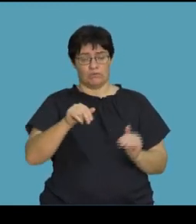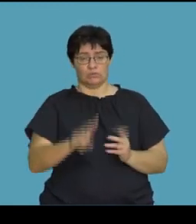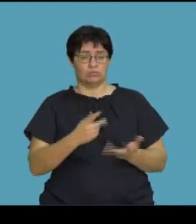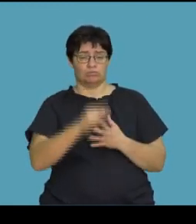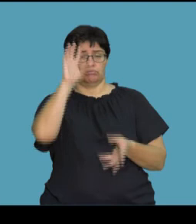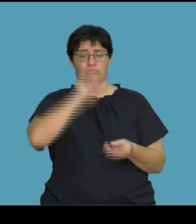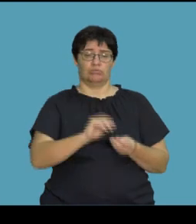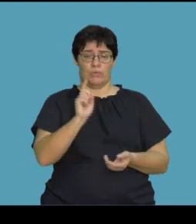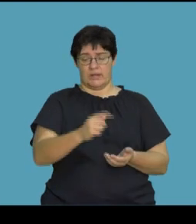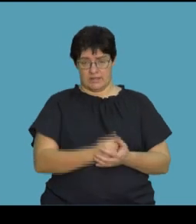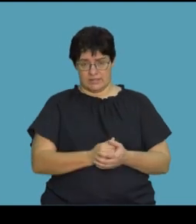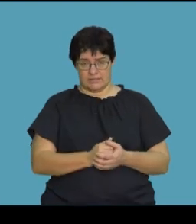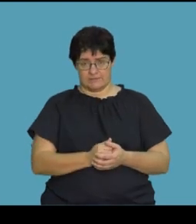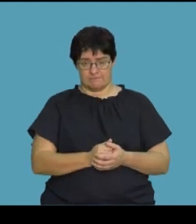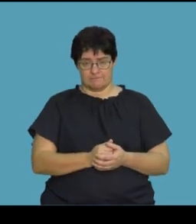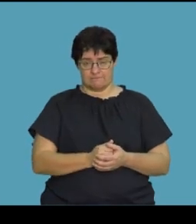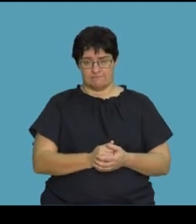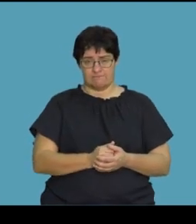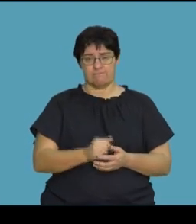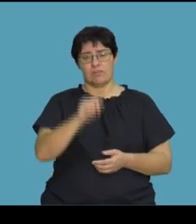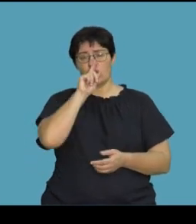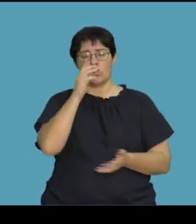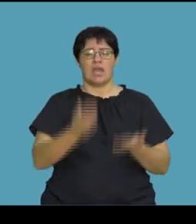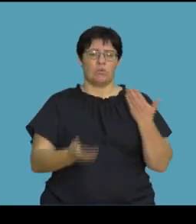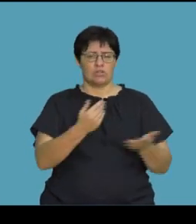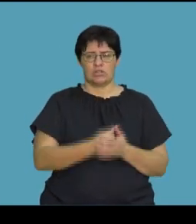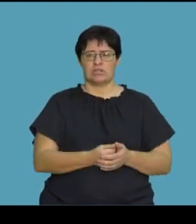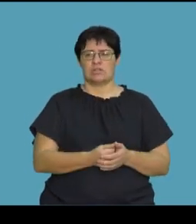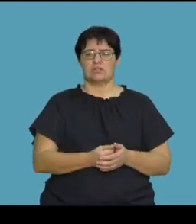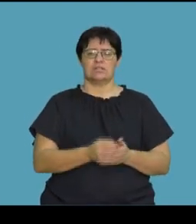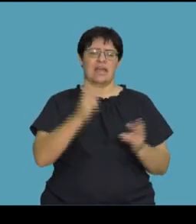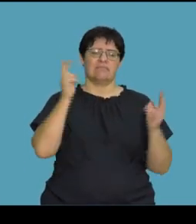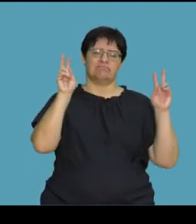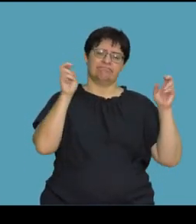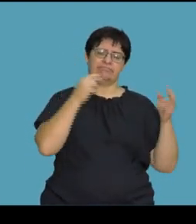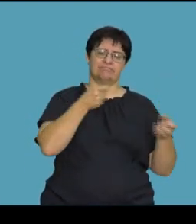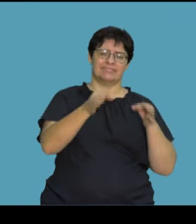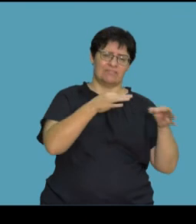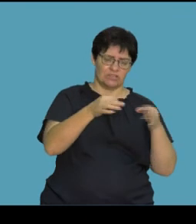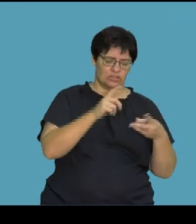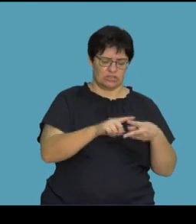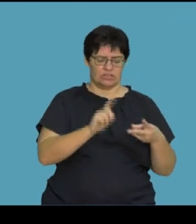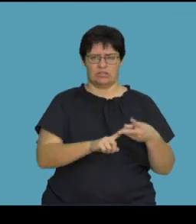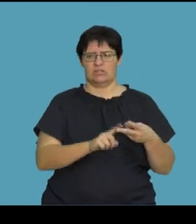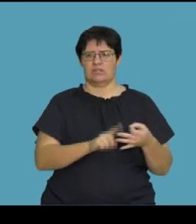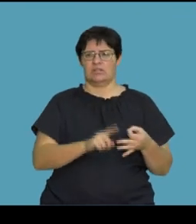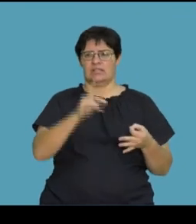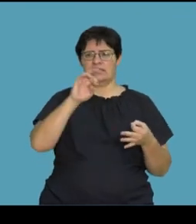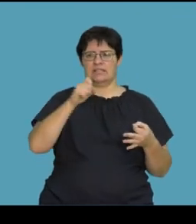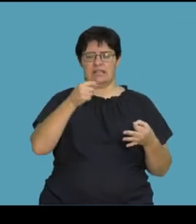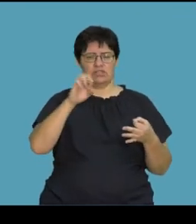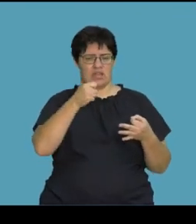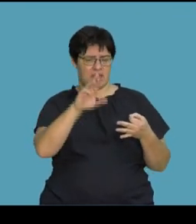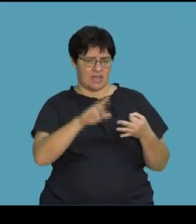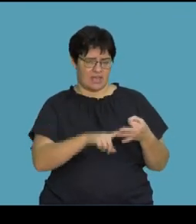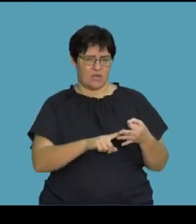over root 2, that's 1, right? So that's what we've looked at. We've looked at our equations, some definitions there,